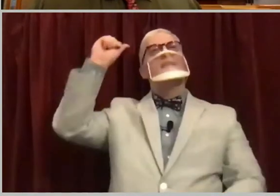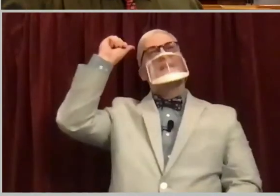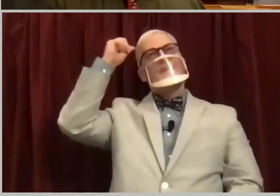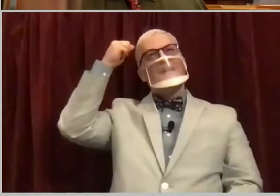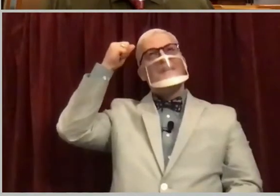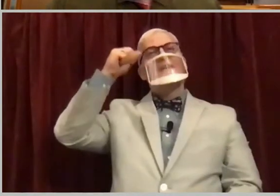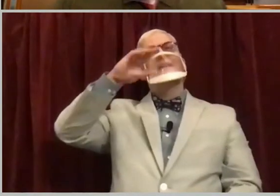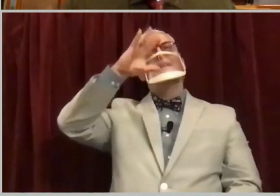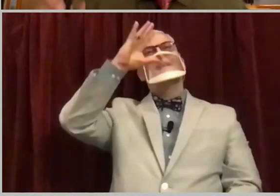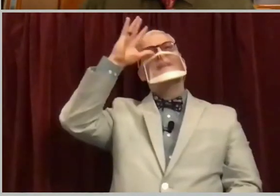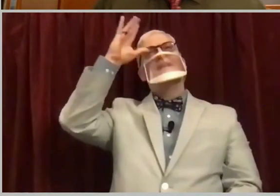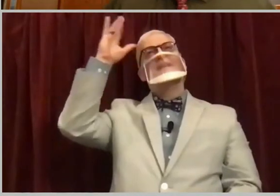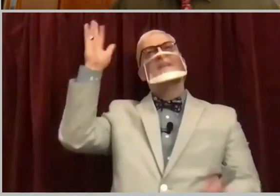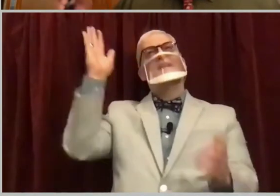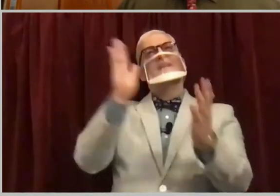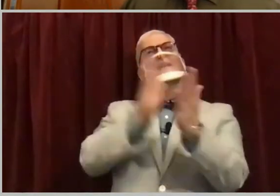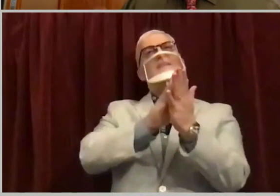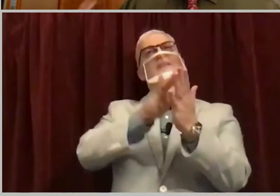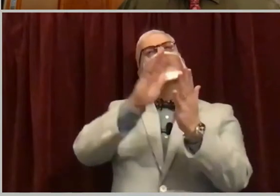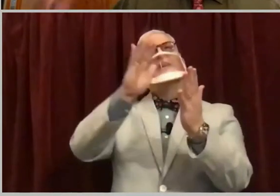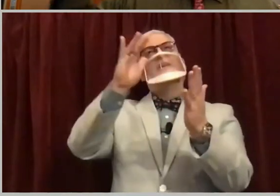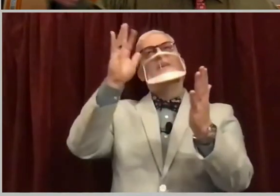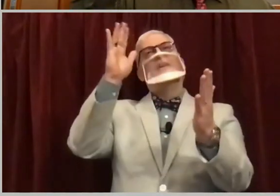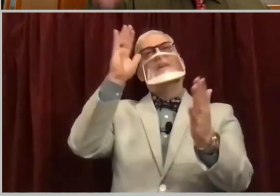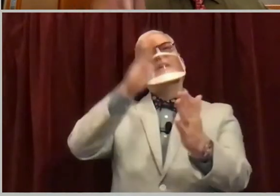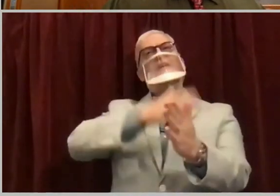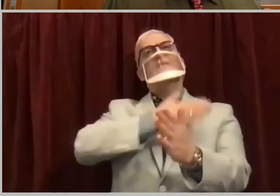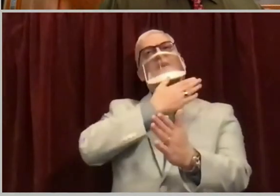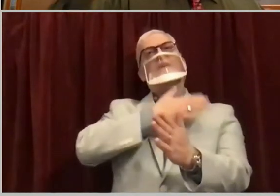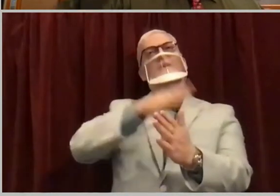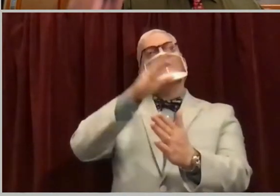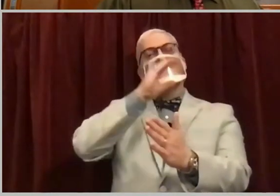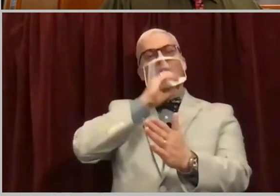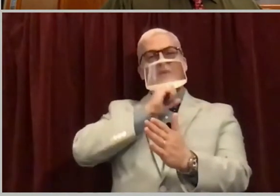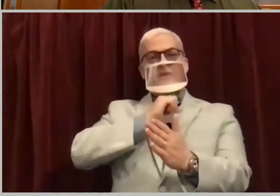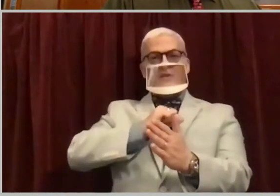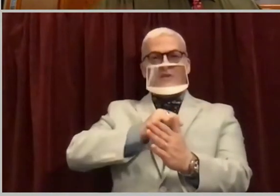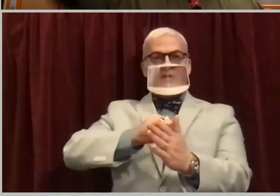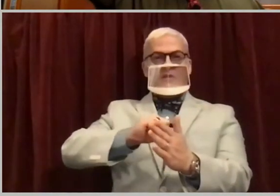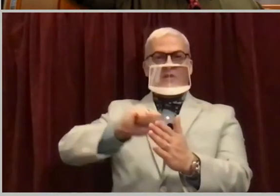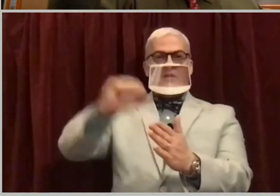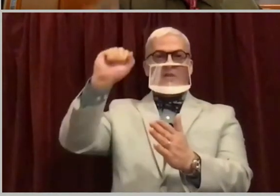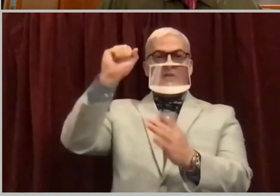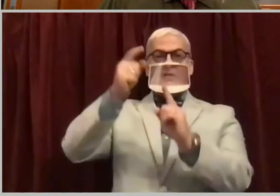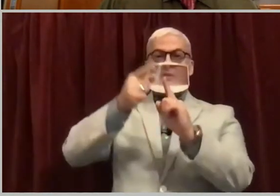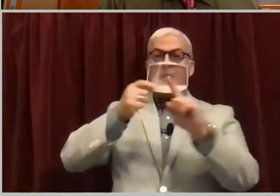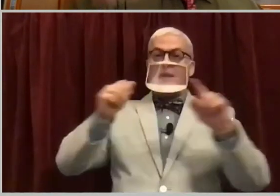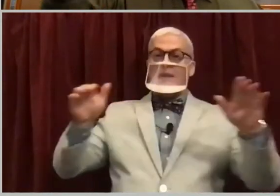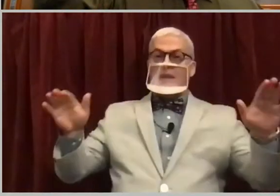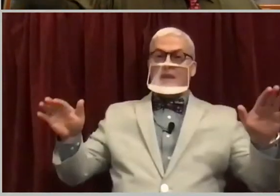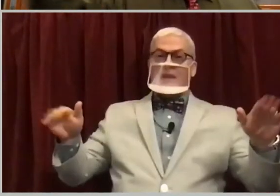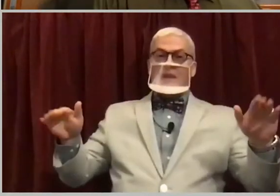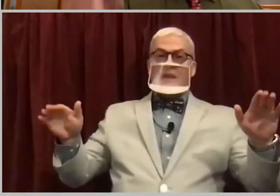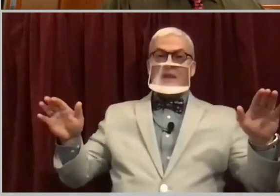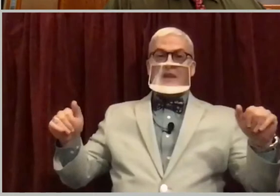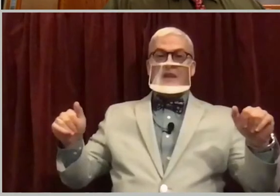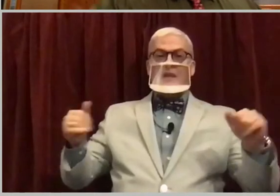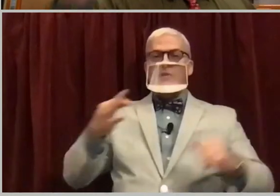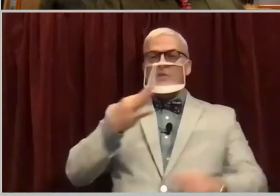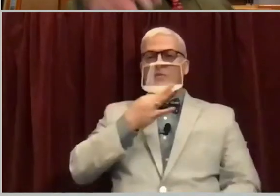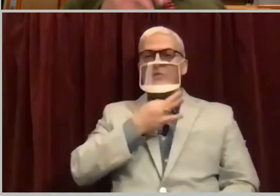clear, that glorious song of old, from